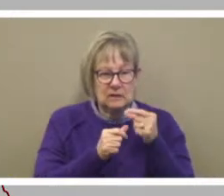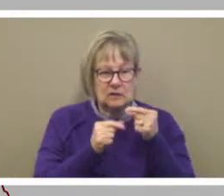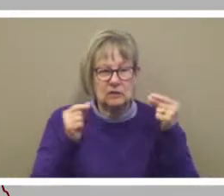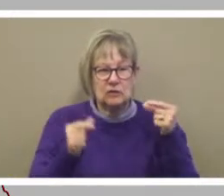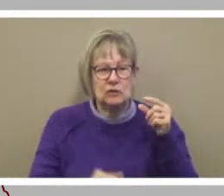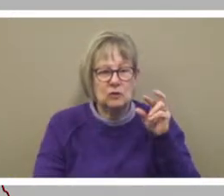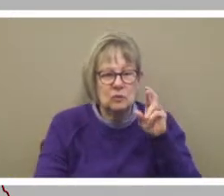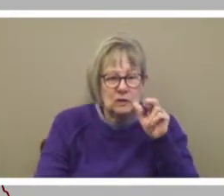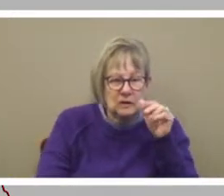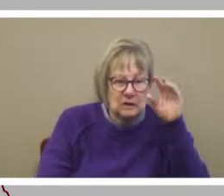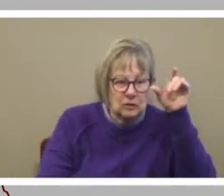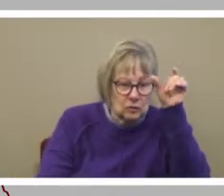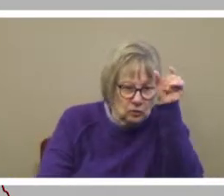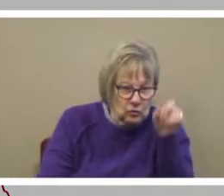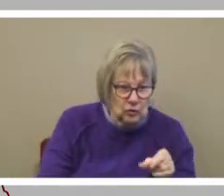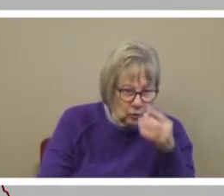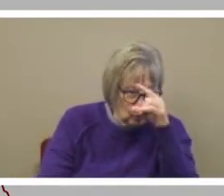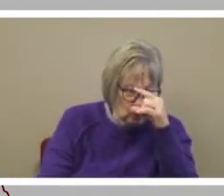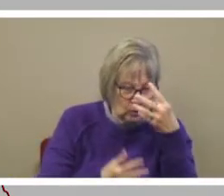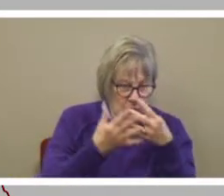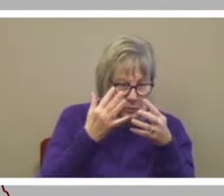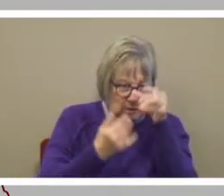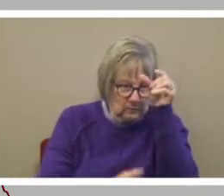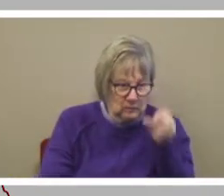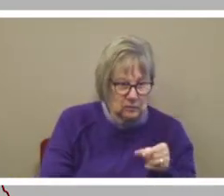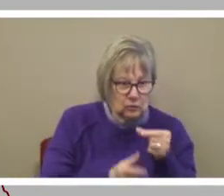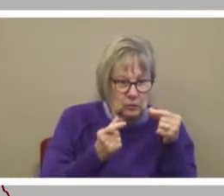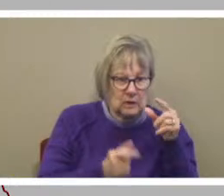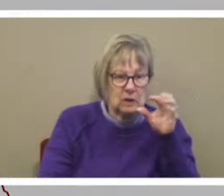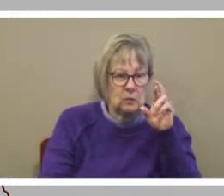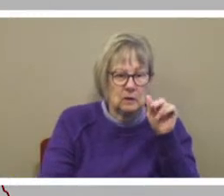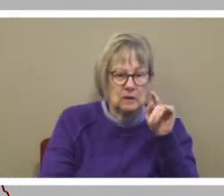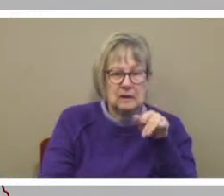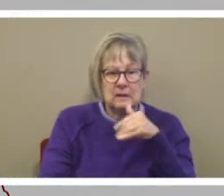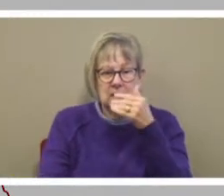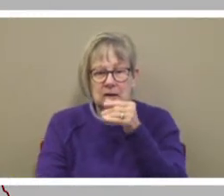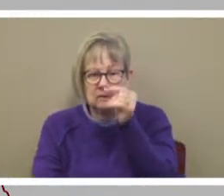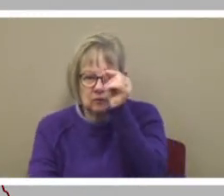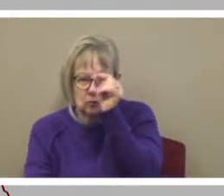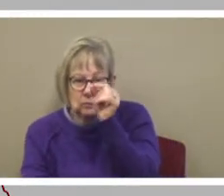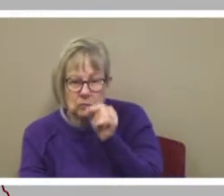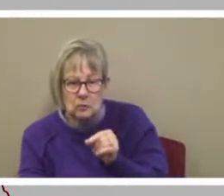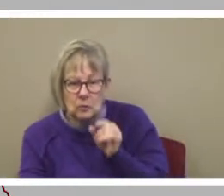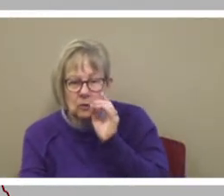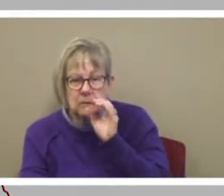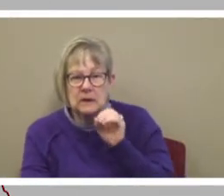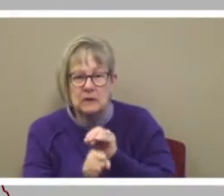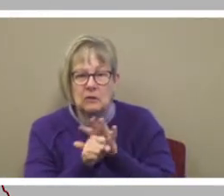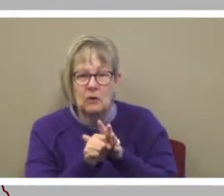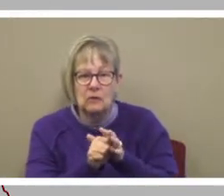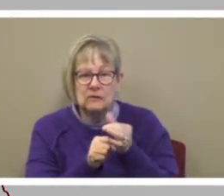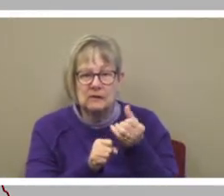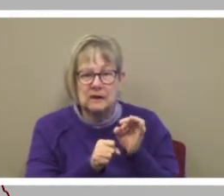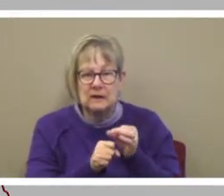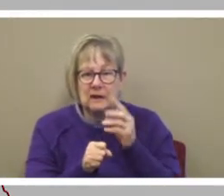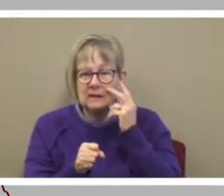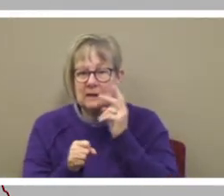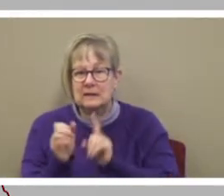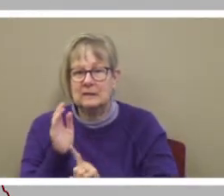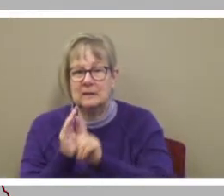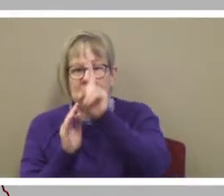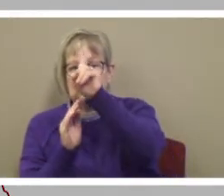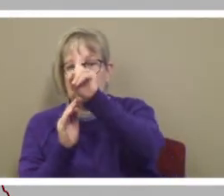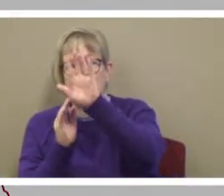The next area that you see highlighted or in gray is going to be COVID-19. Then you can see the spike that we all